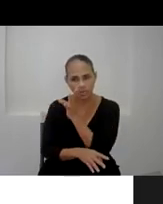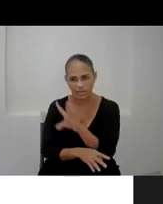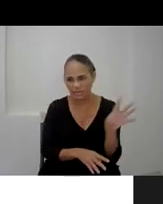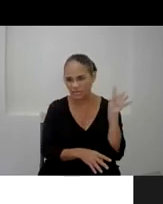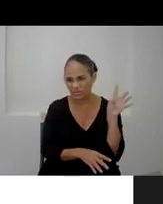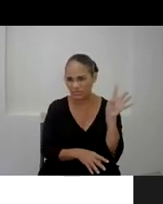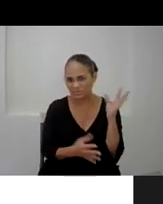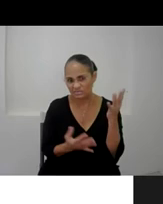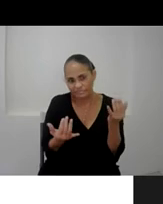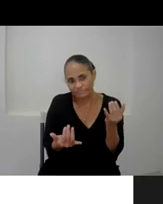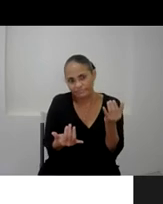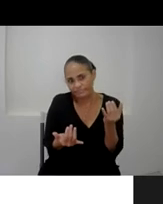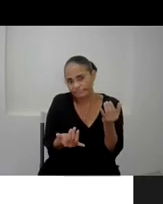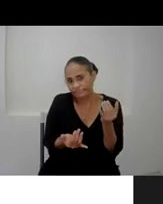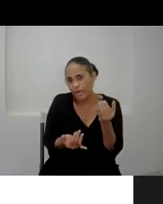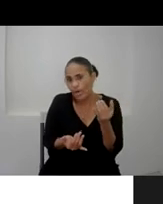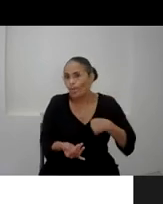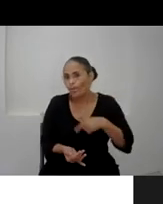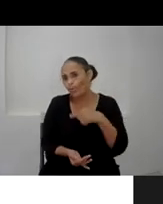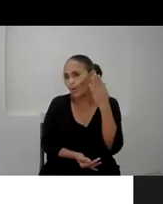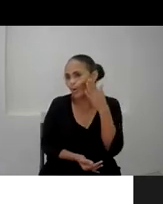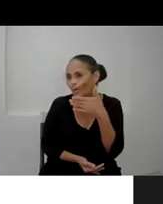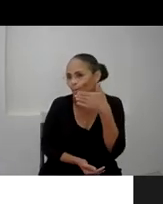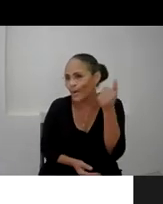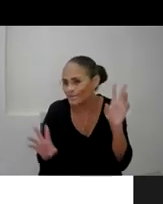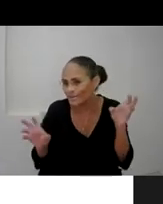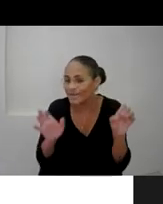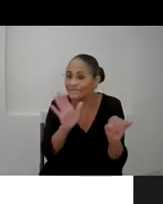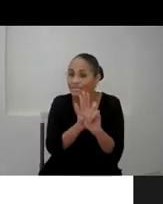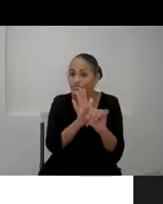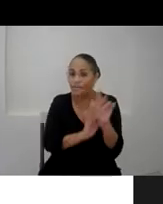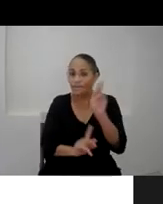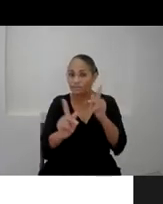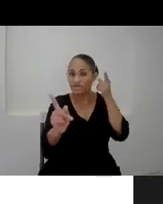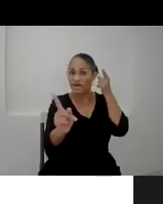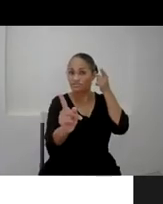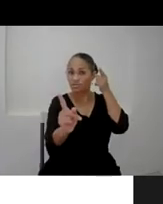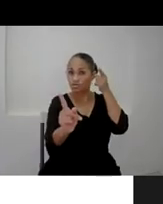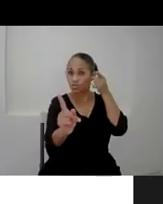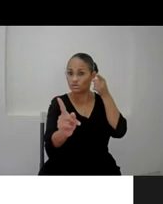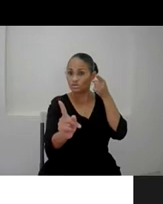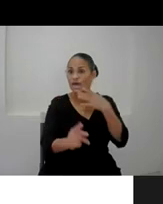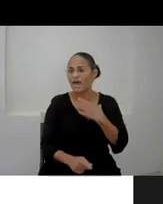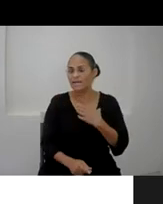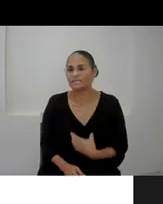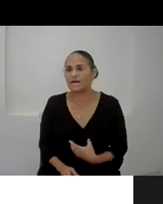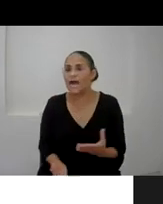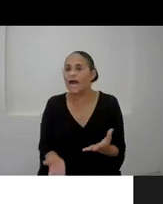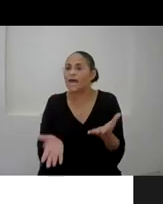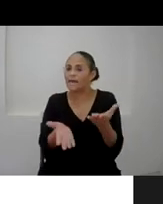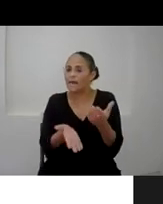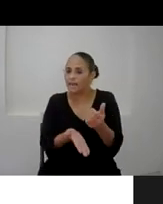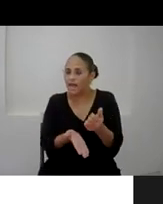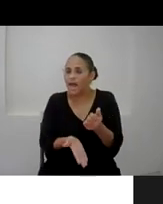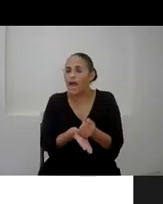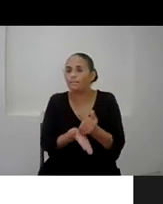face it, we know best. It identifies people's aspirations, can help to mobilize other